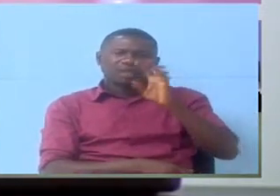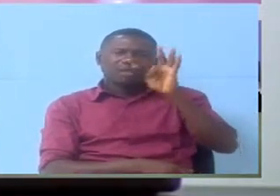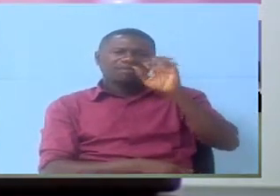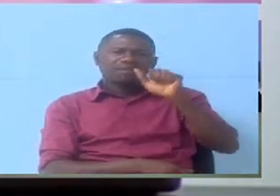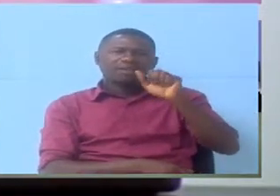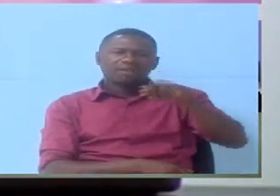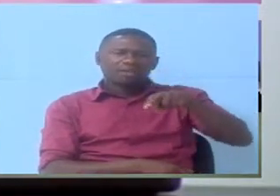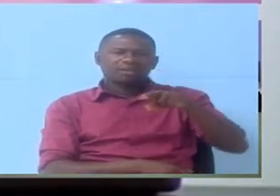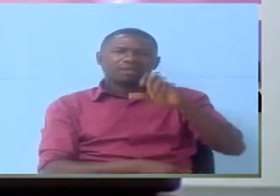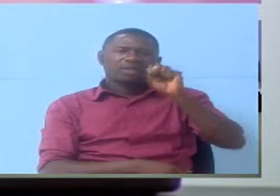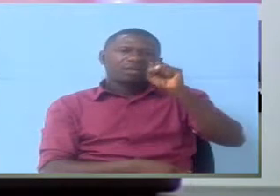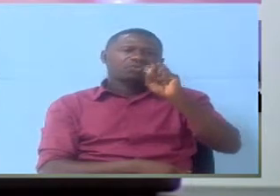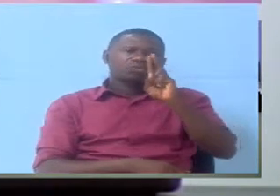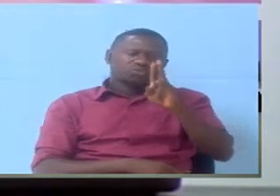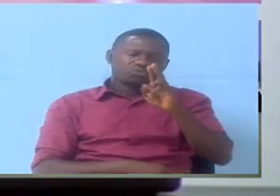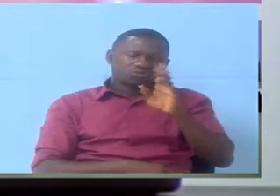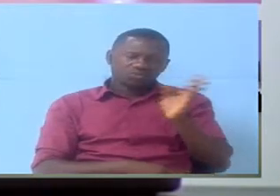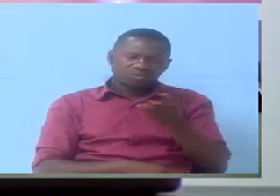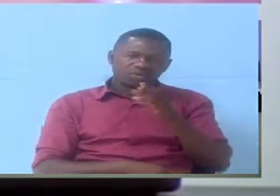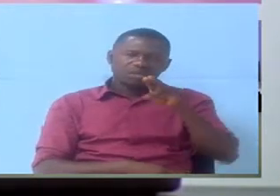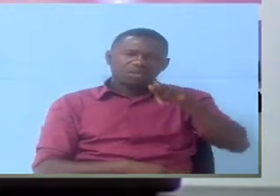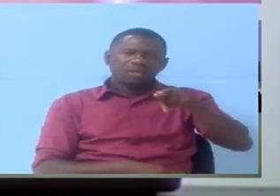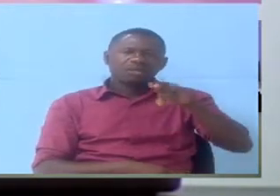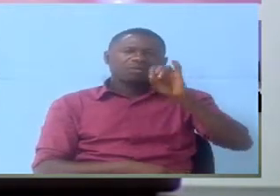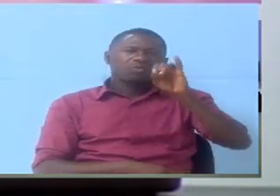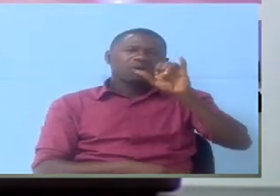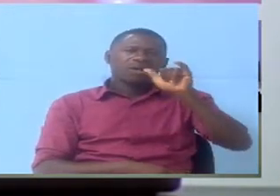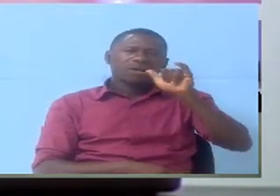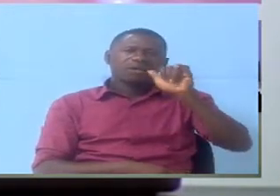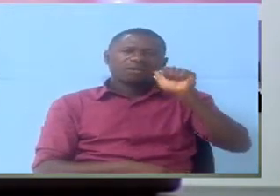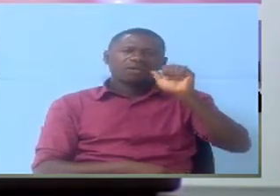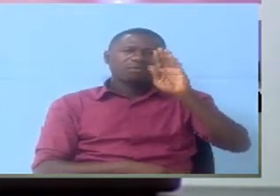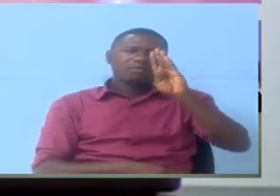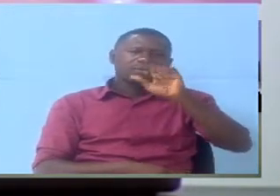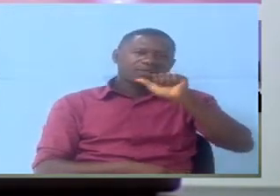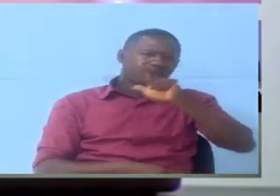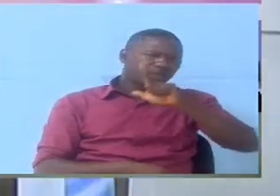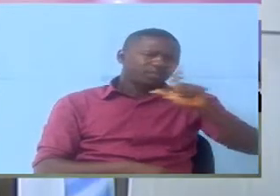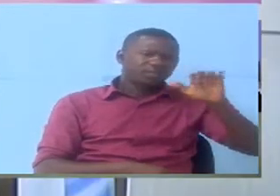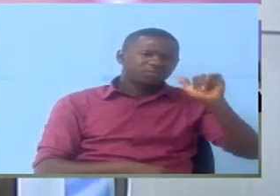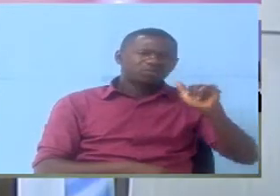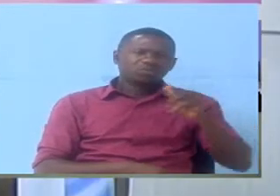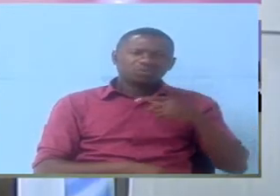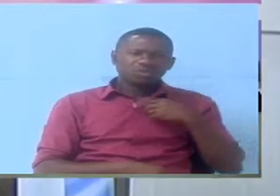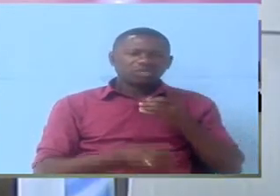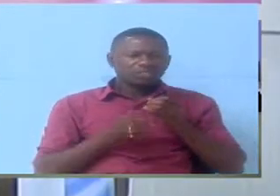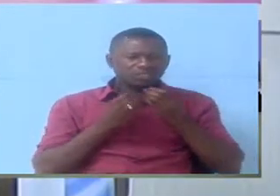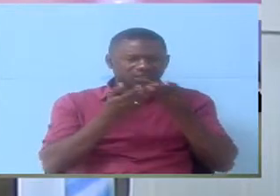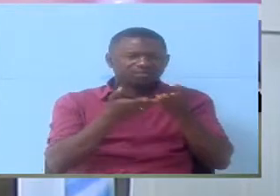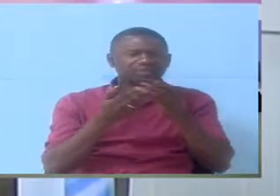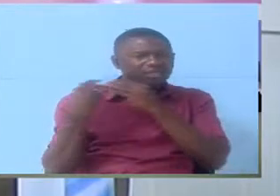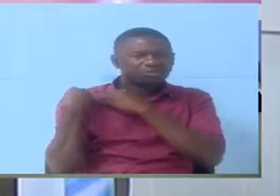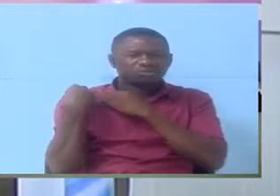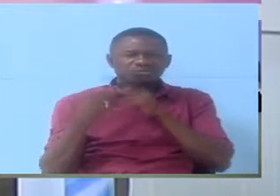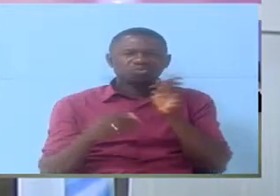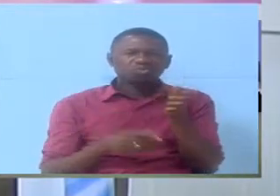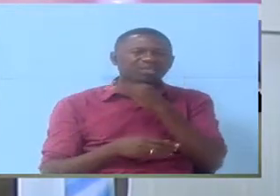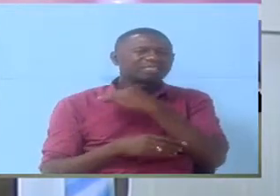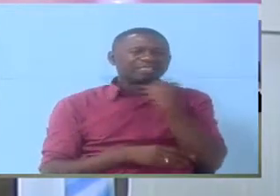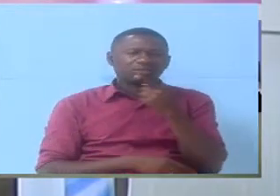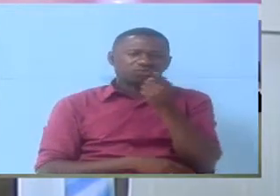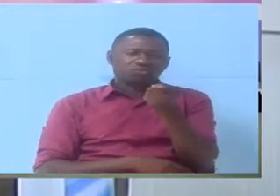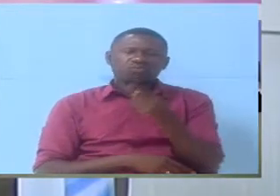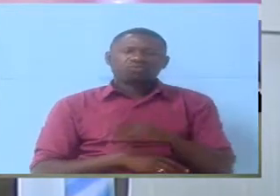at fansunyabale prat said kemodi mimbe fala. Yeah, because fansunyabale I understand was a jungler. I don't